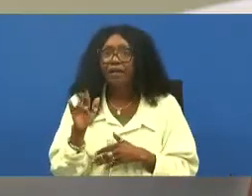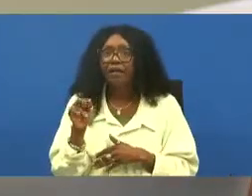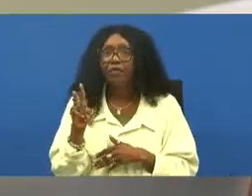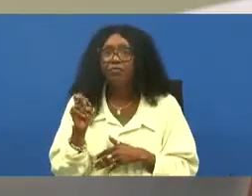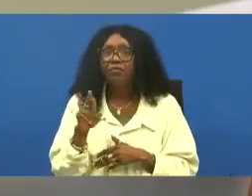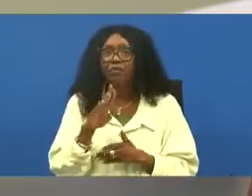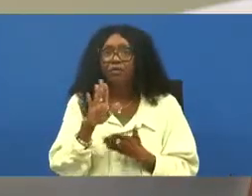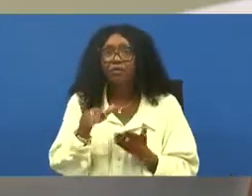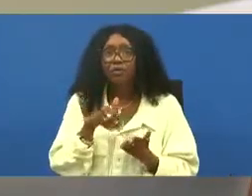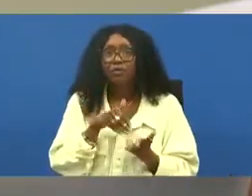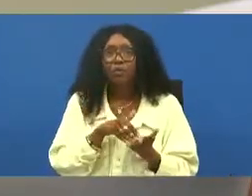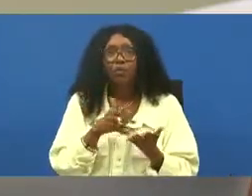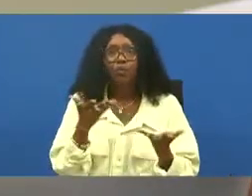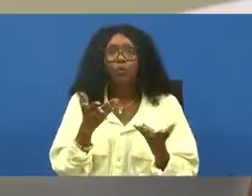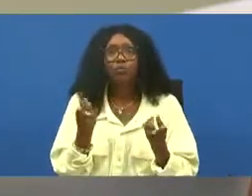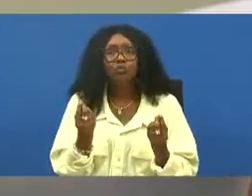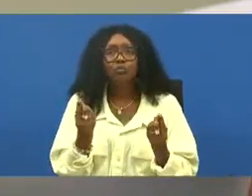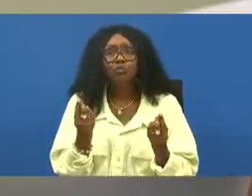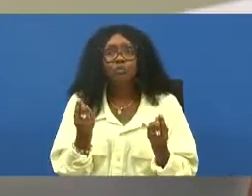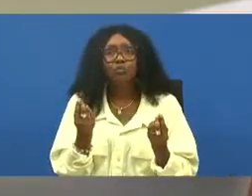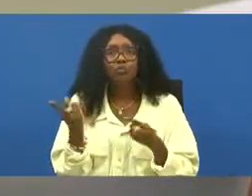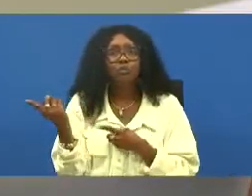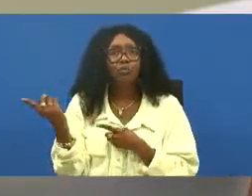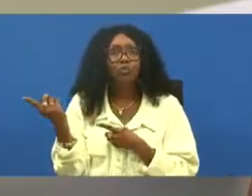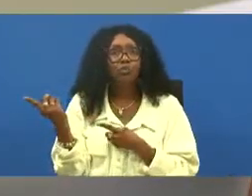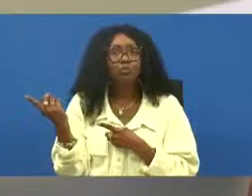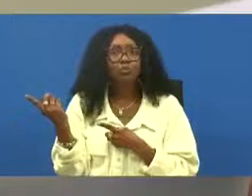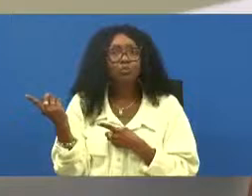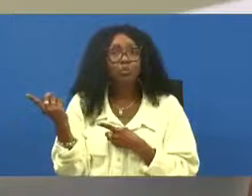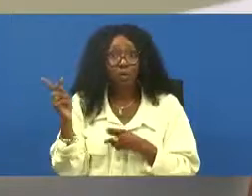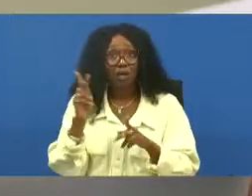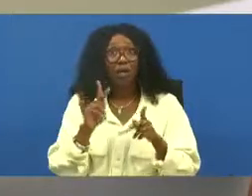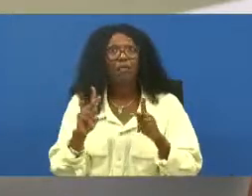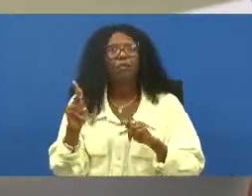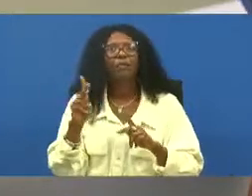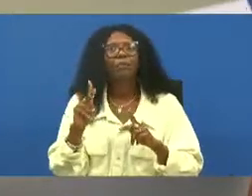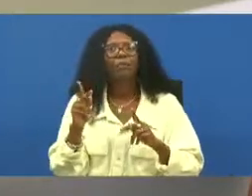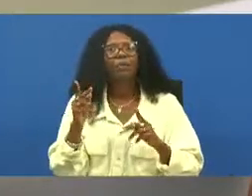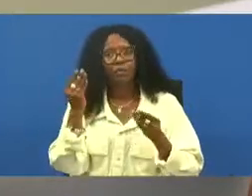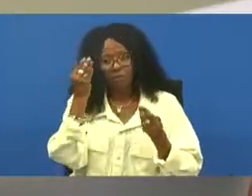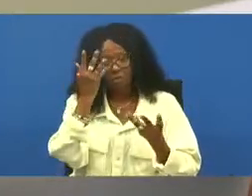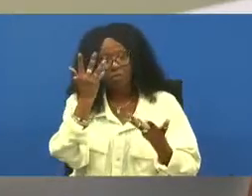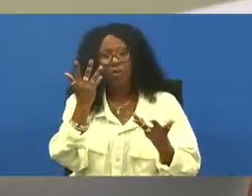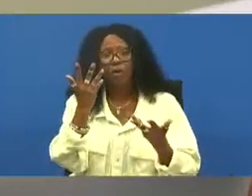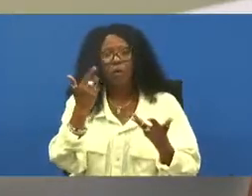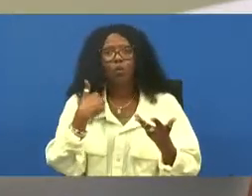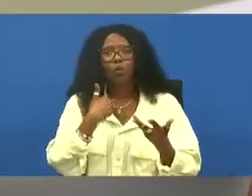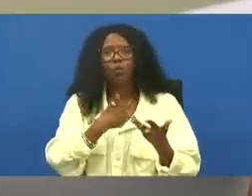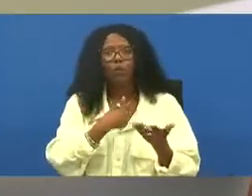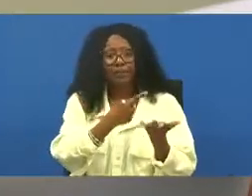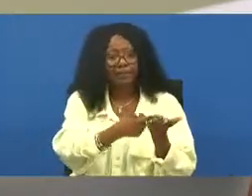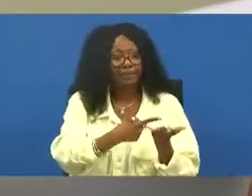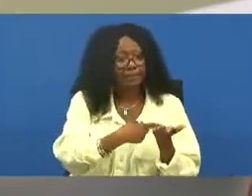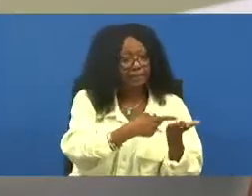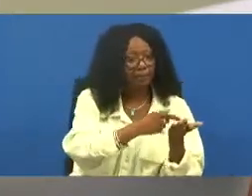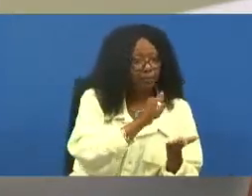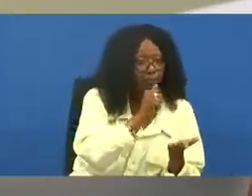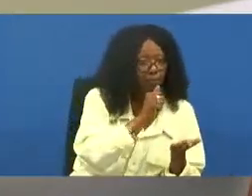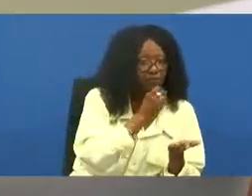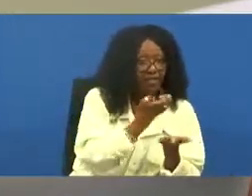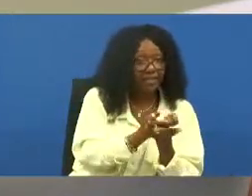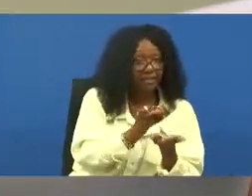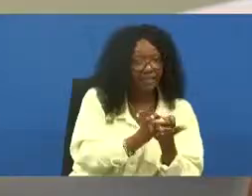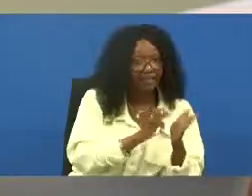for the River Center? What are you going to do with the River Center? Well, folks, here is the plan. We talked privately about an economic